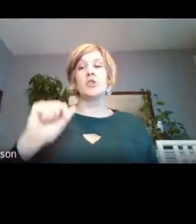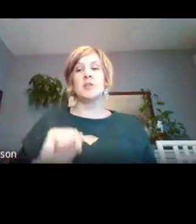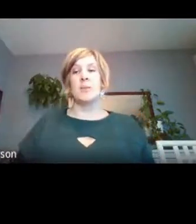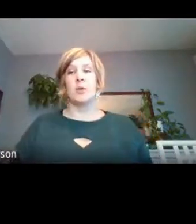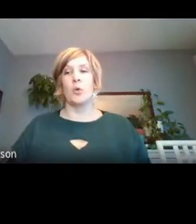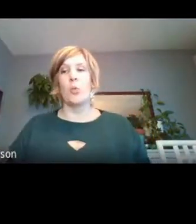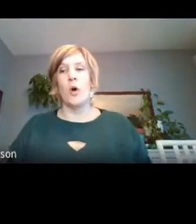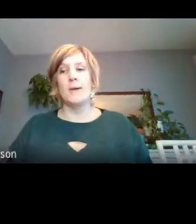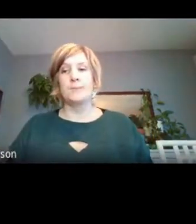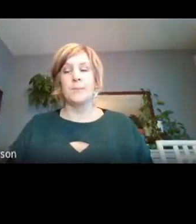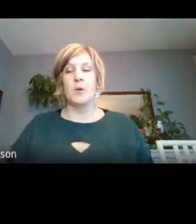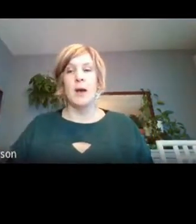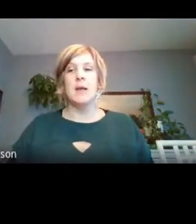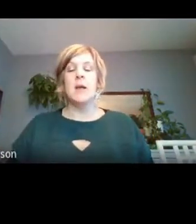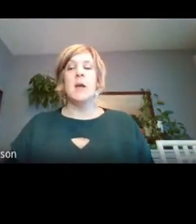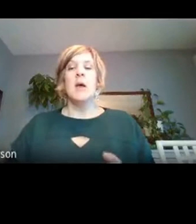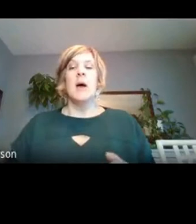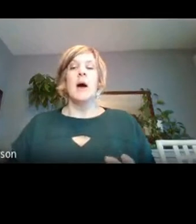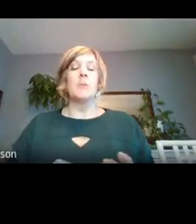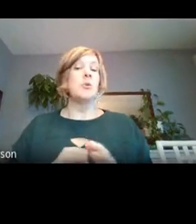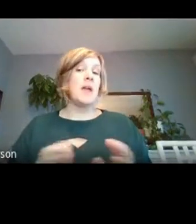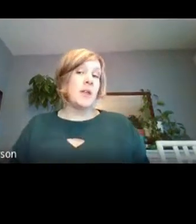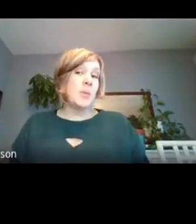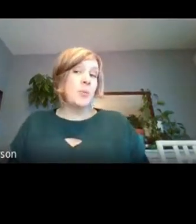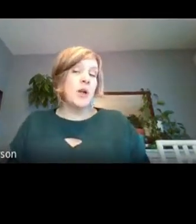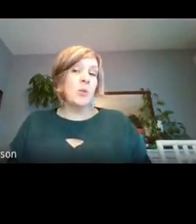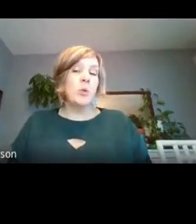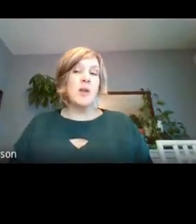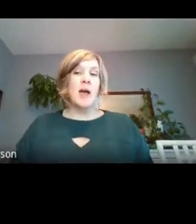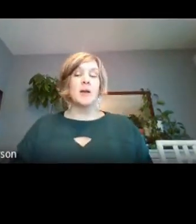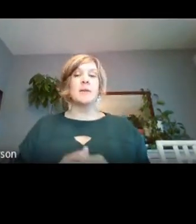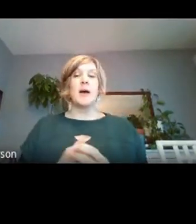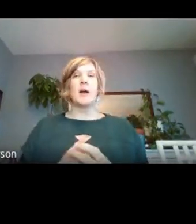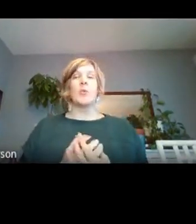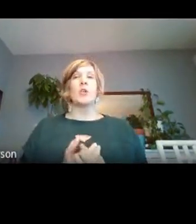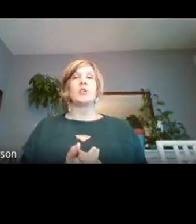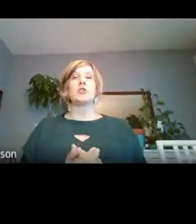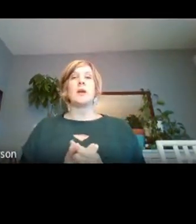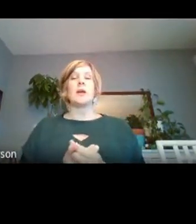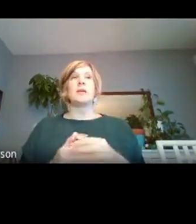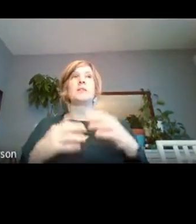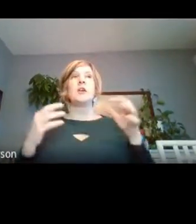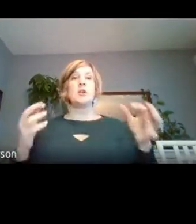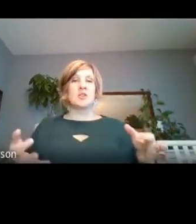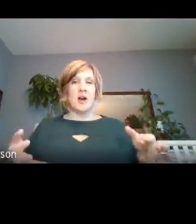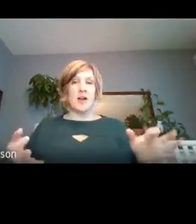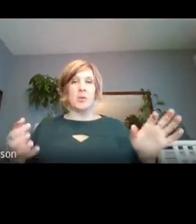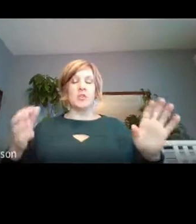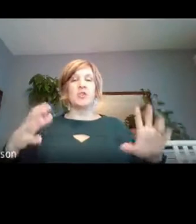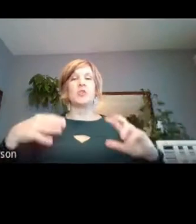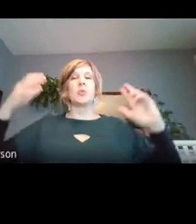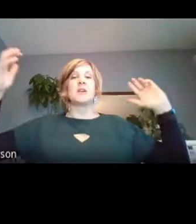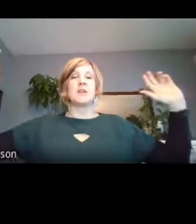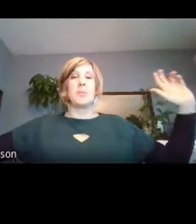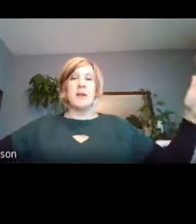one but i can just type in the word one okay um you may think about breakout rooms as uh when you're doing synchronous time